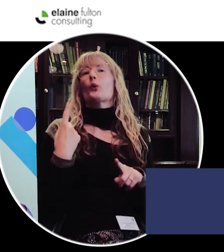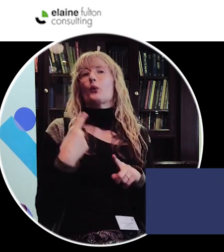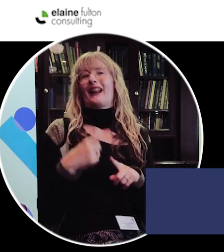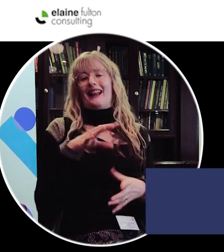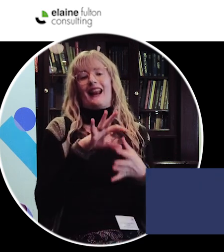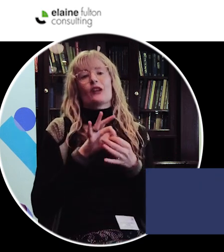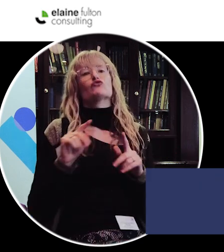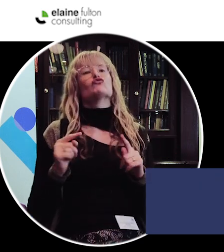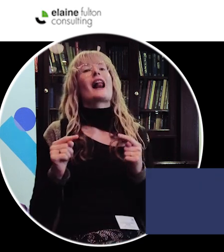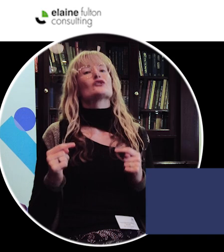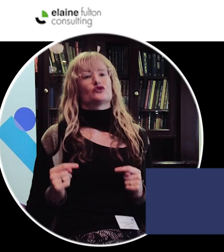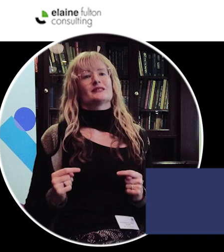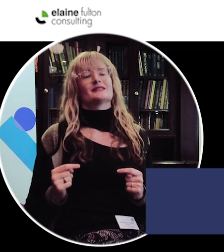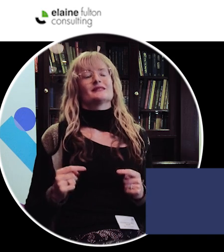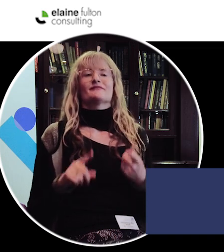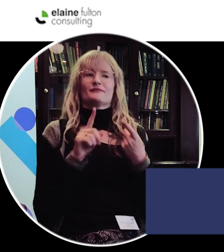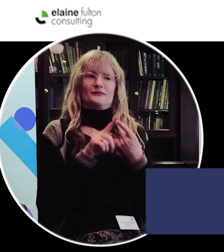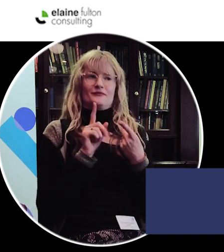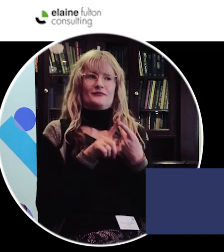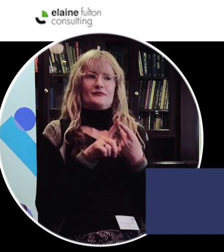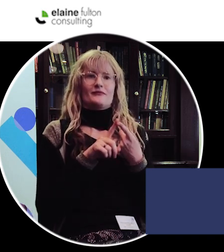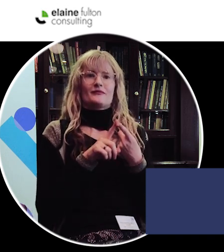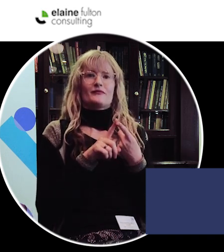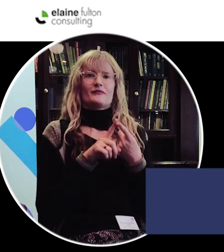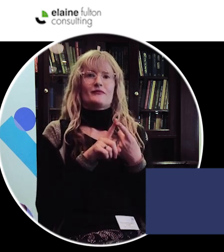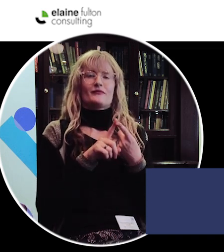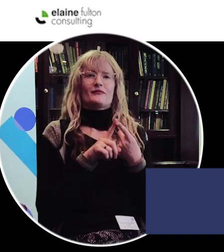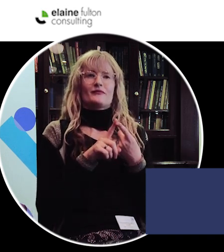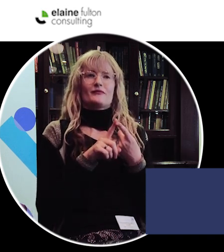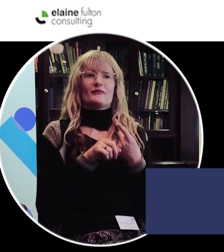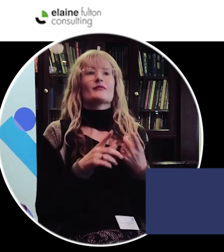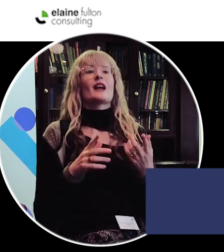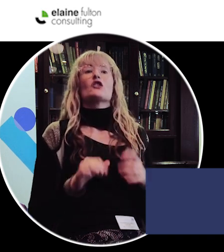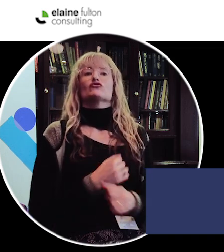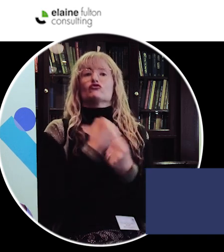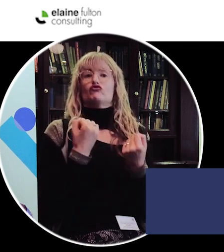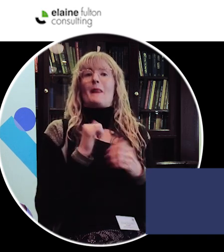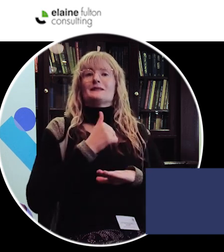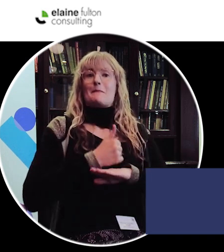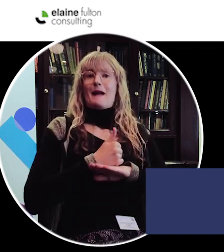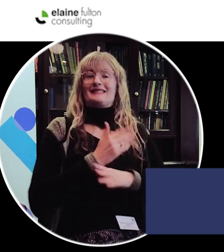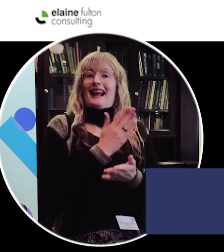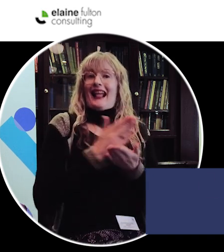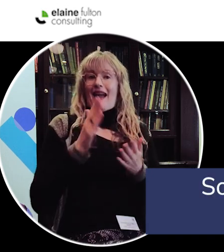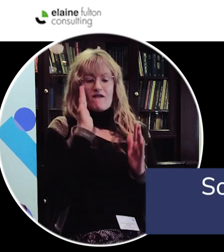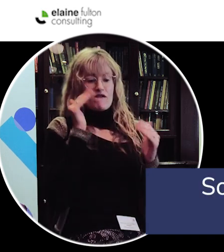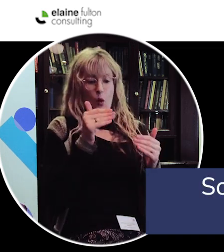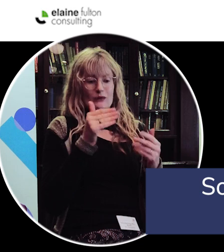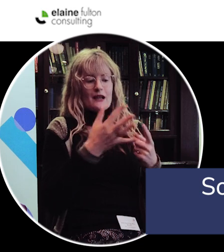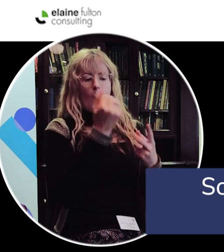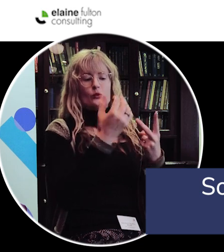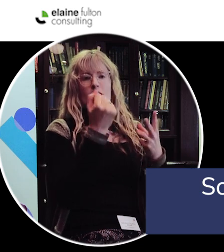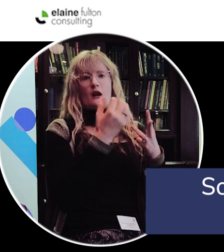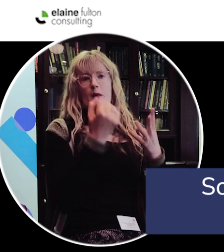challenges, the first, as I've said, how to keep a clear but also strengths-based focus on outcomes. So it